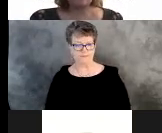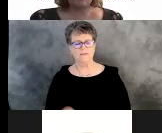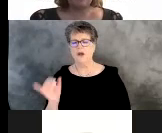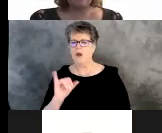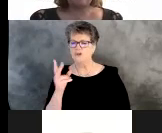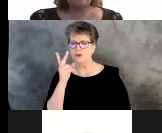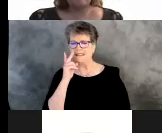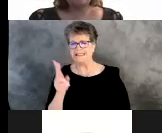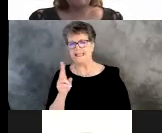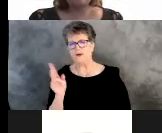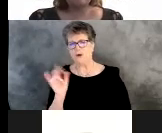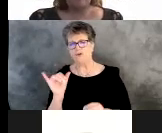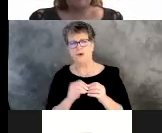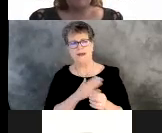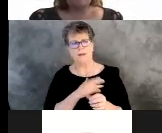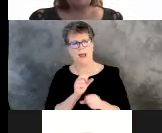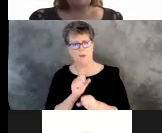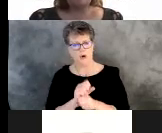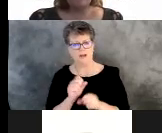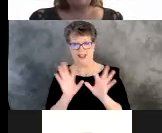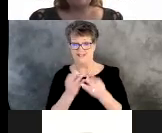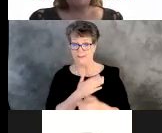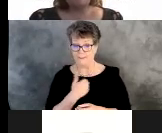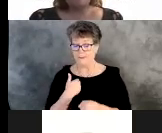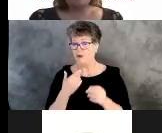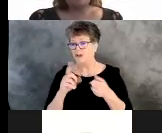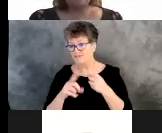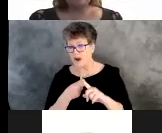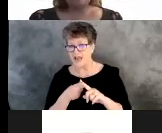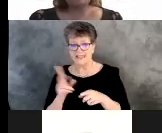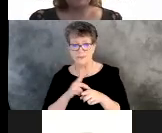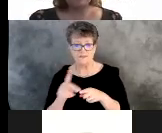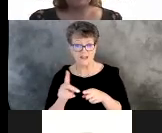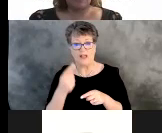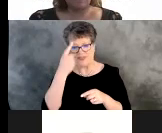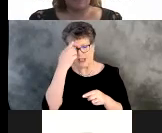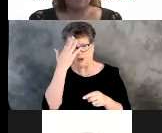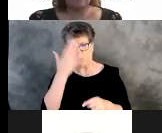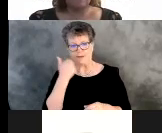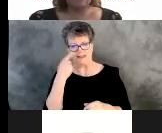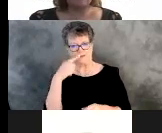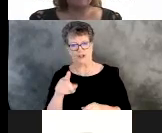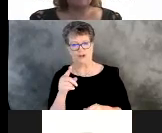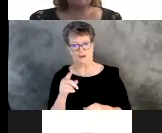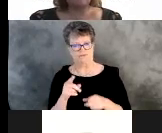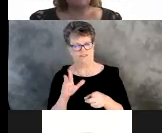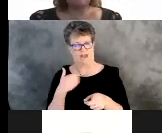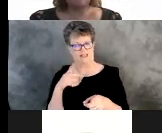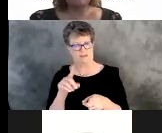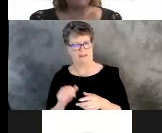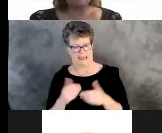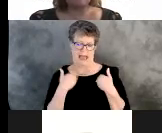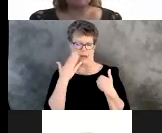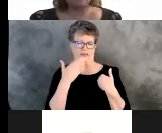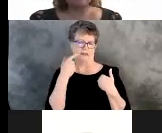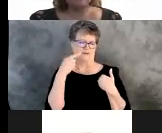my work is a lot of family members and friends and professionals think they know what's best for you if you have a disability. So a lot of people